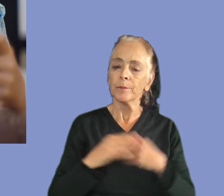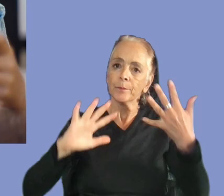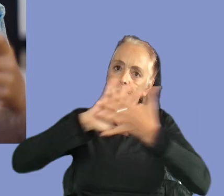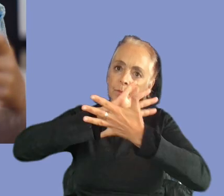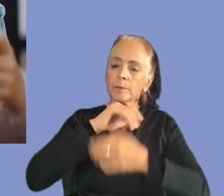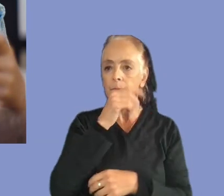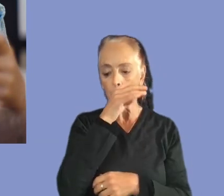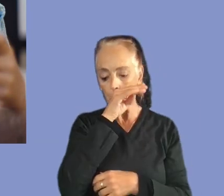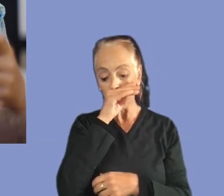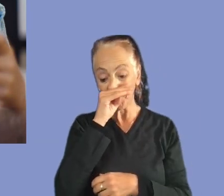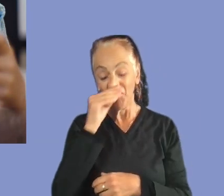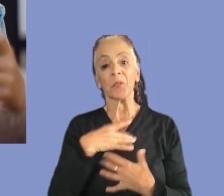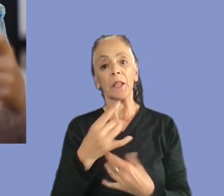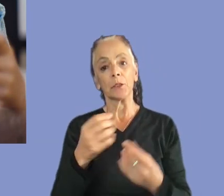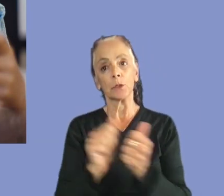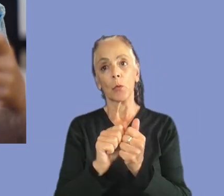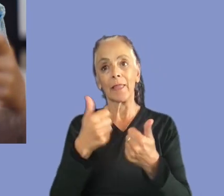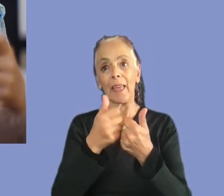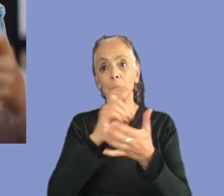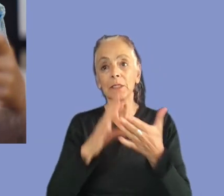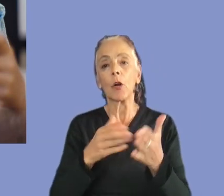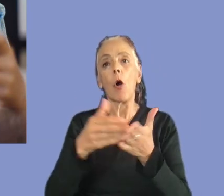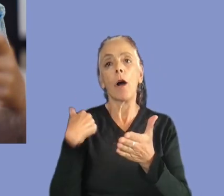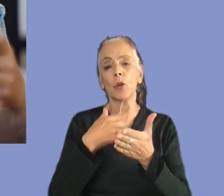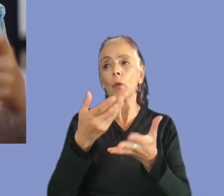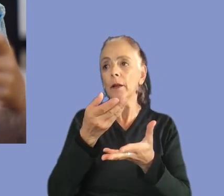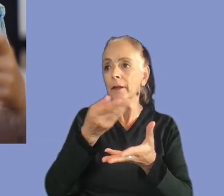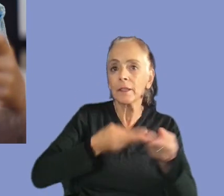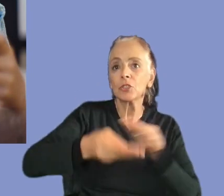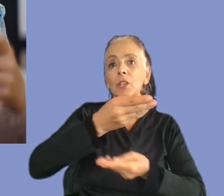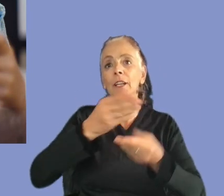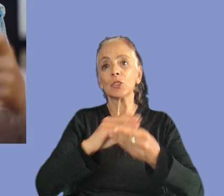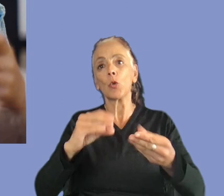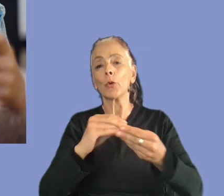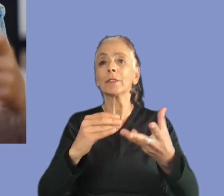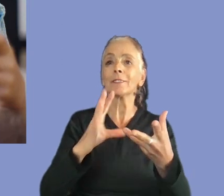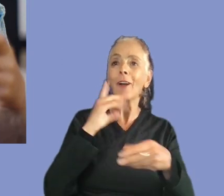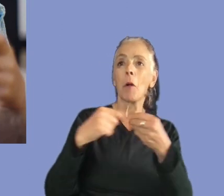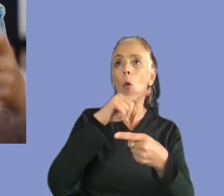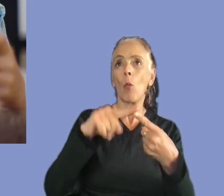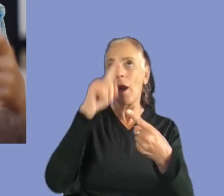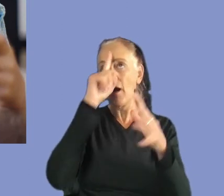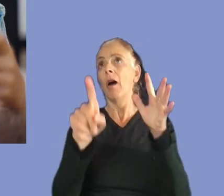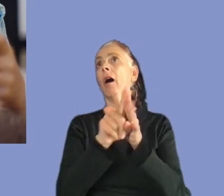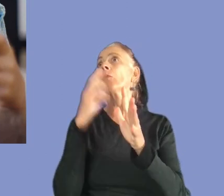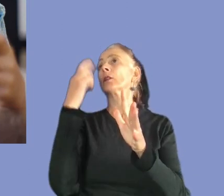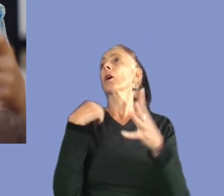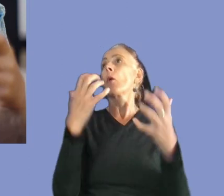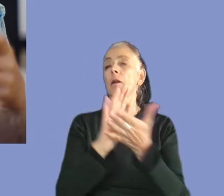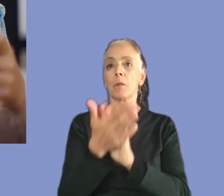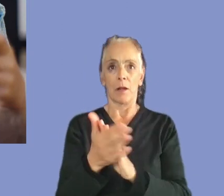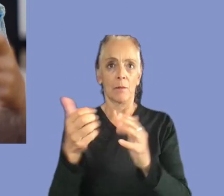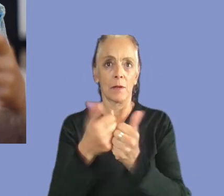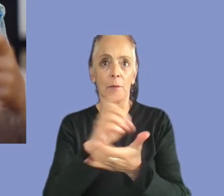that happens between game designers is that we often exchange stories of when we realized that we wanted to be game designers. Most of them